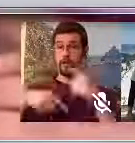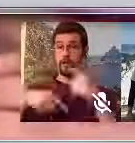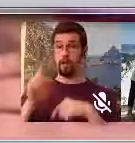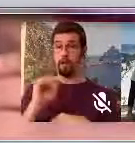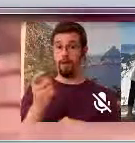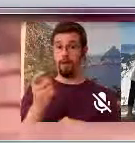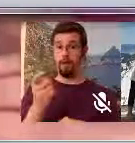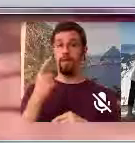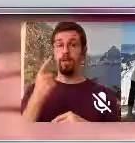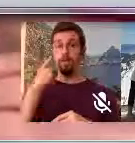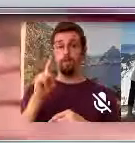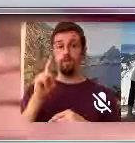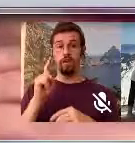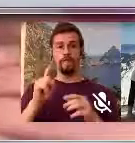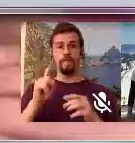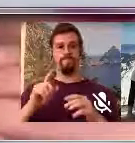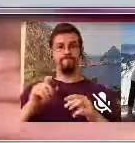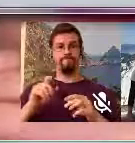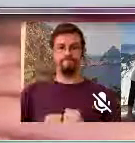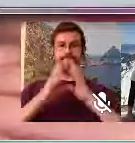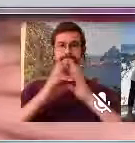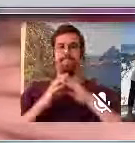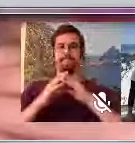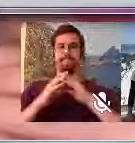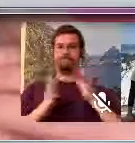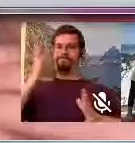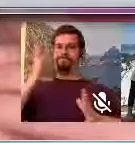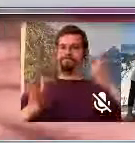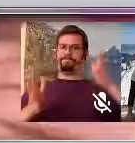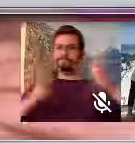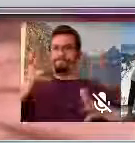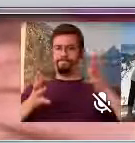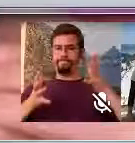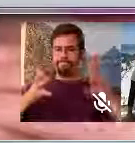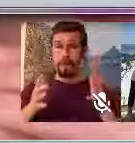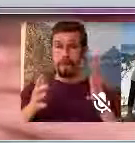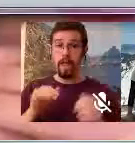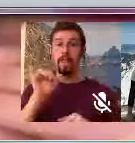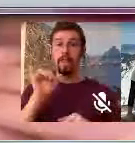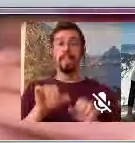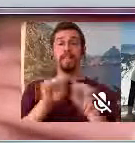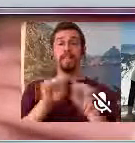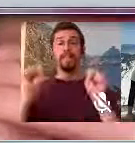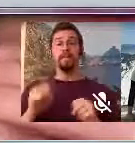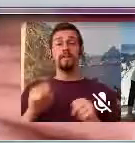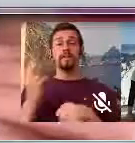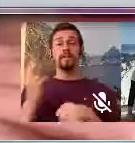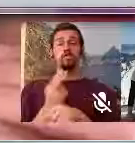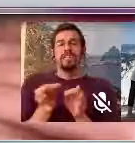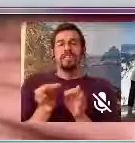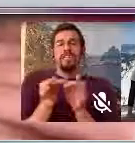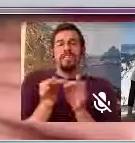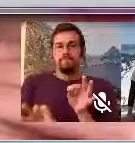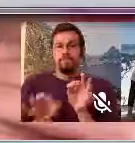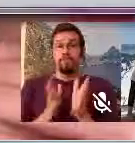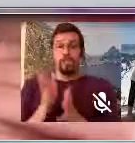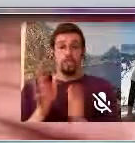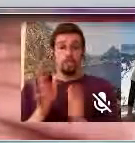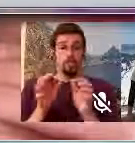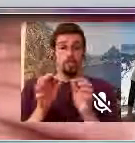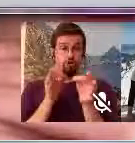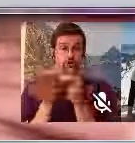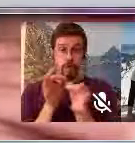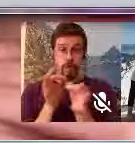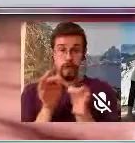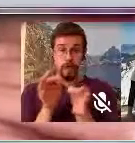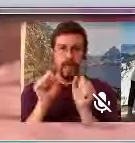drive a virtual signer, this system has used a simple gesture description to reformulate